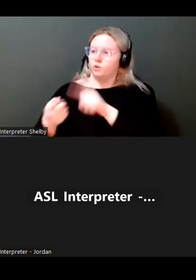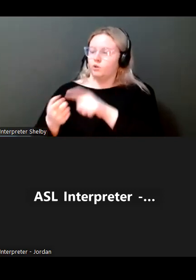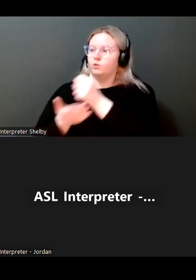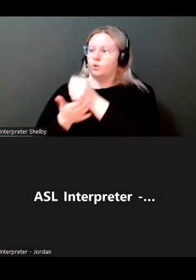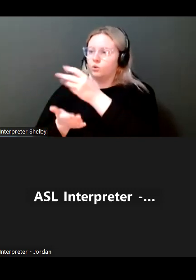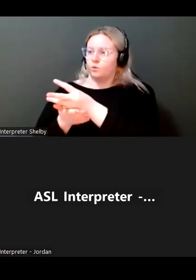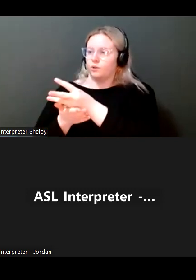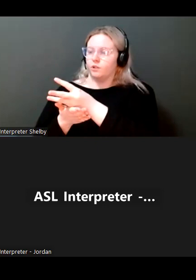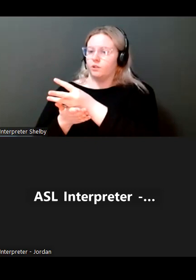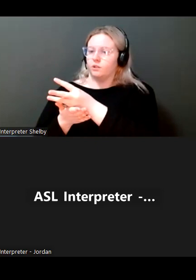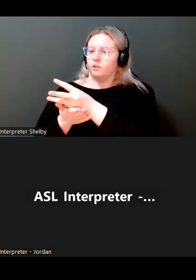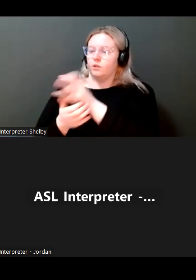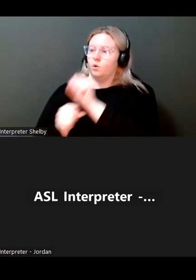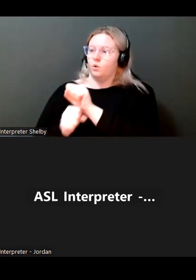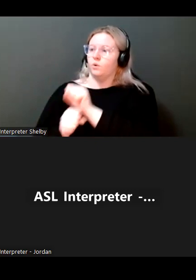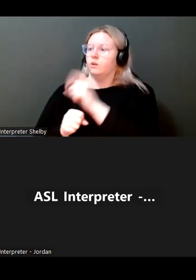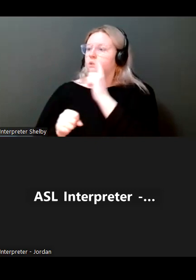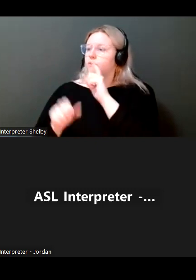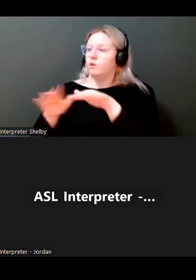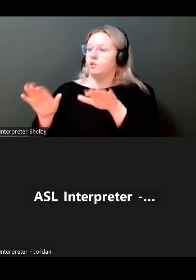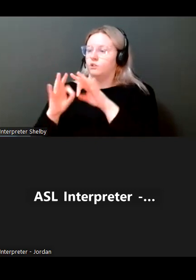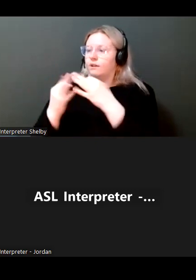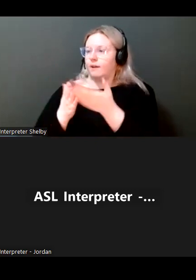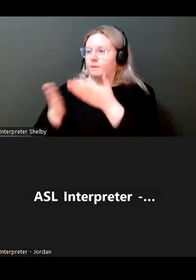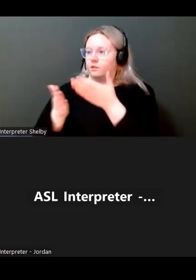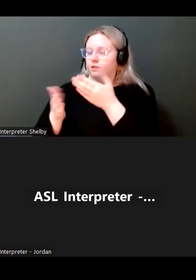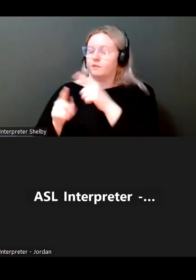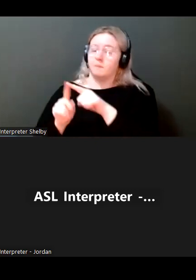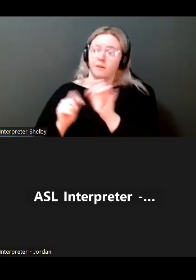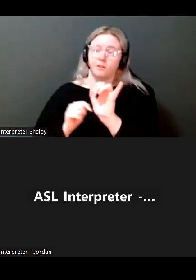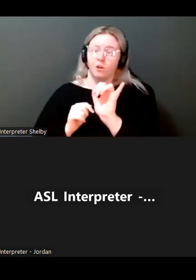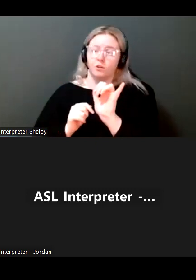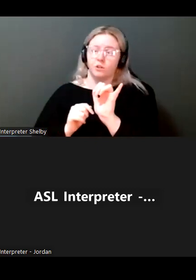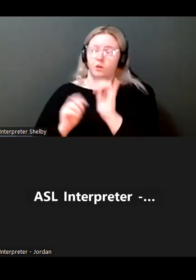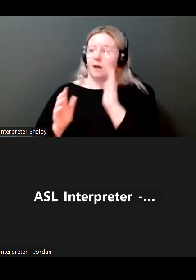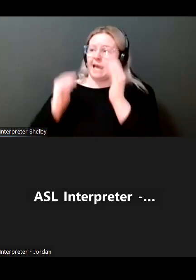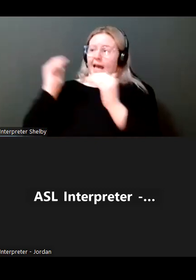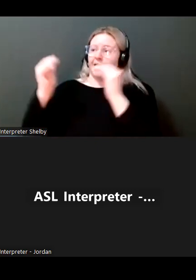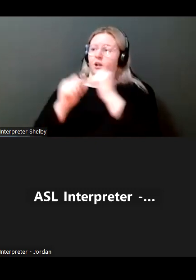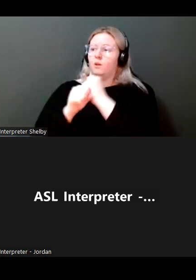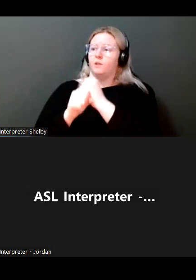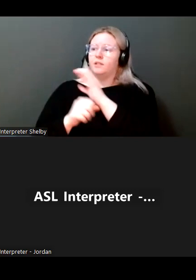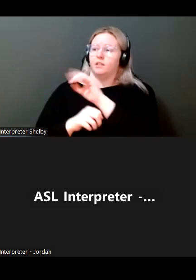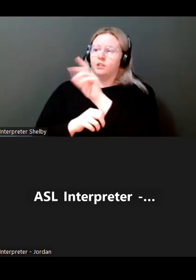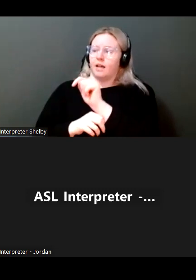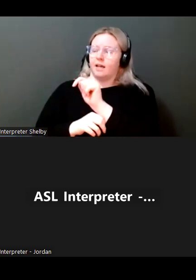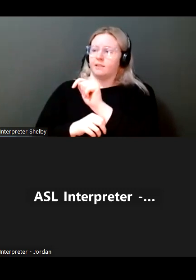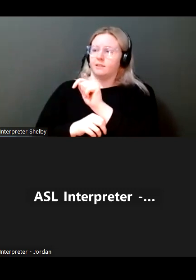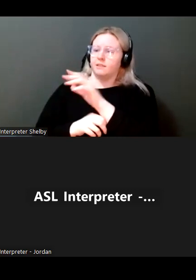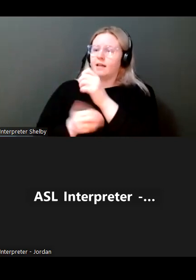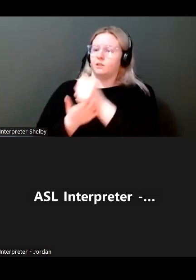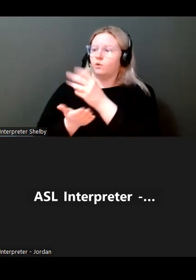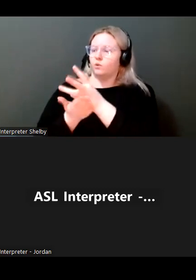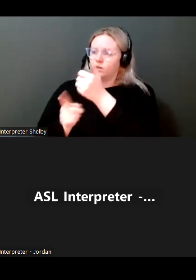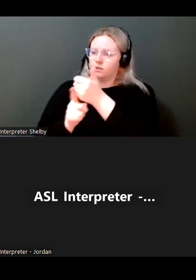worker who works for Children and Family Services, but there's also an Adult Protection Act and social workers who